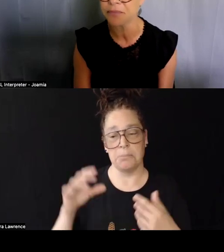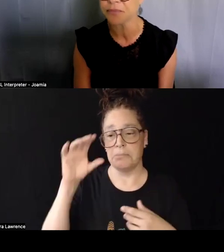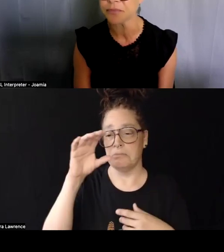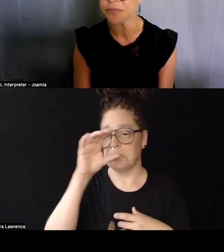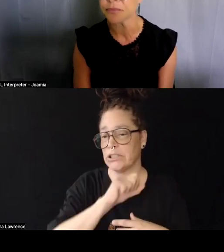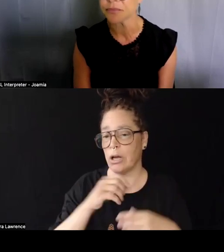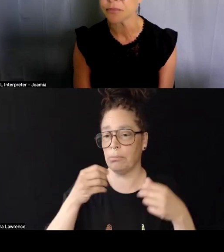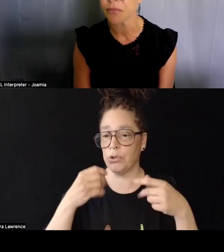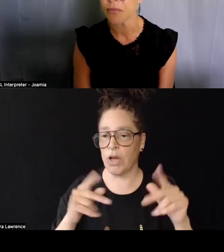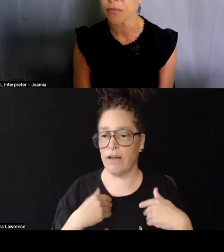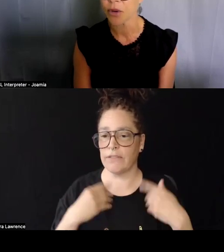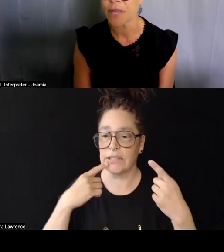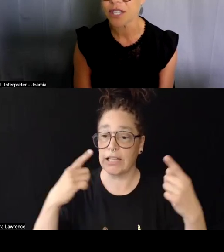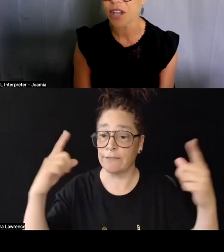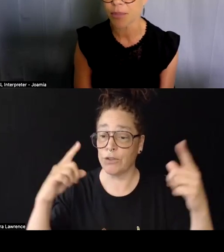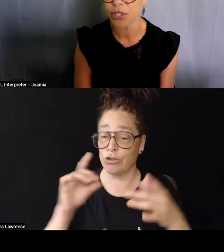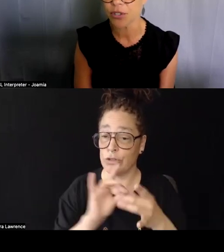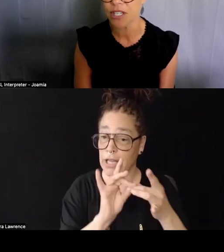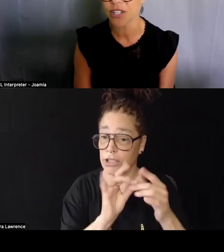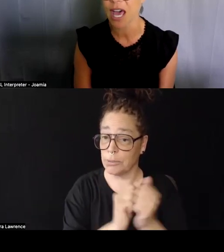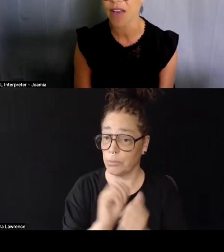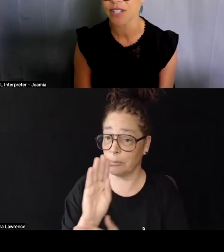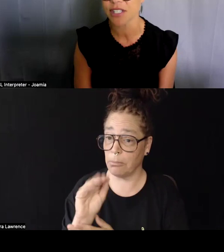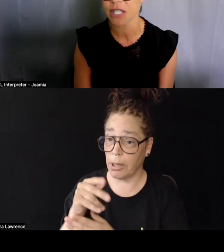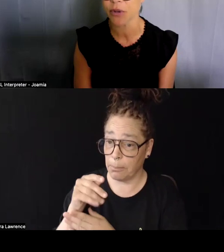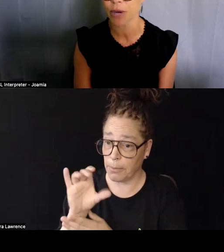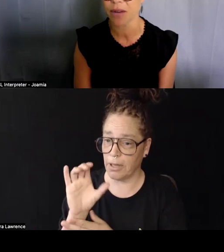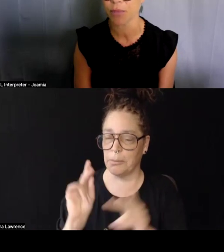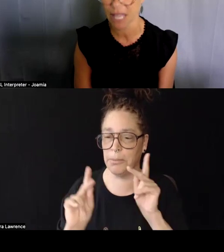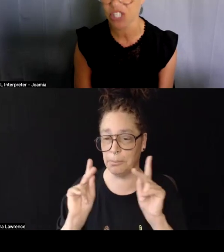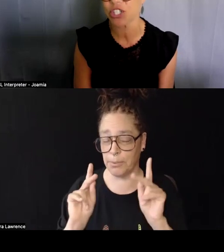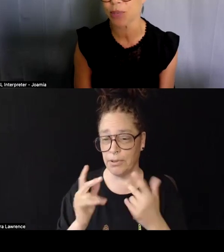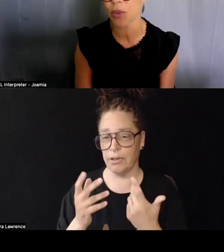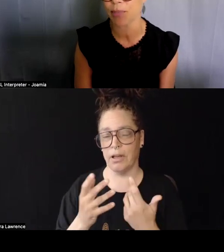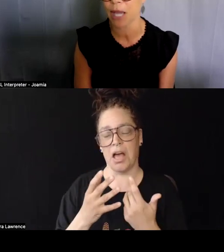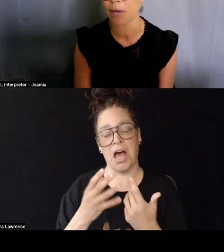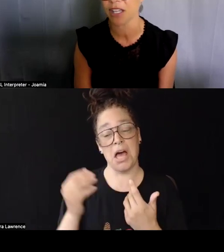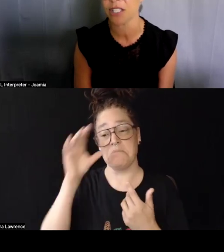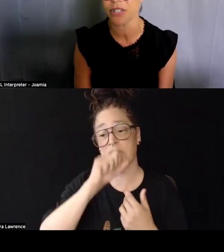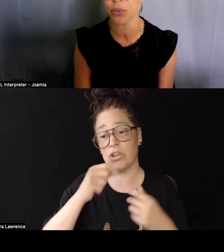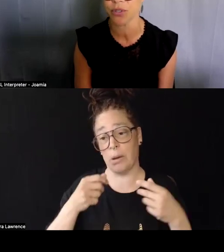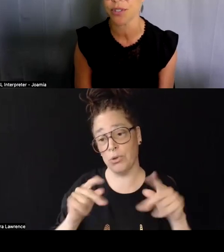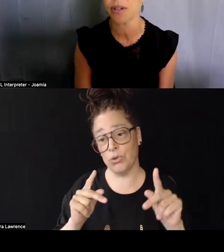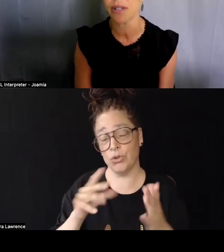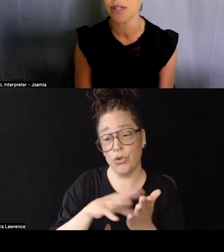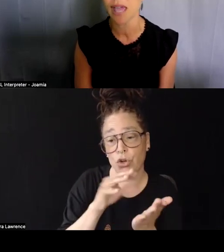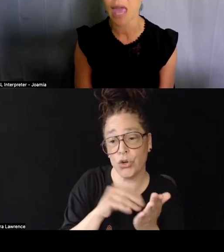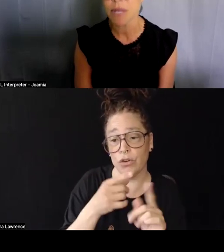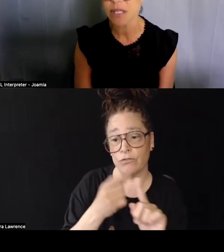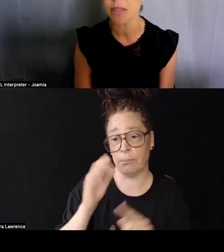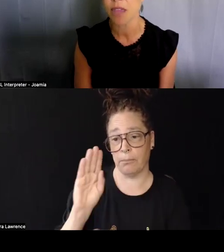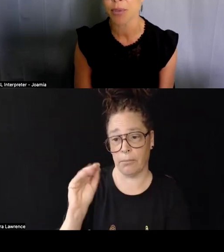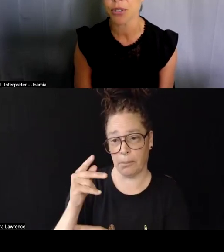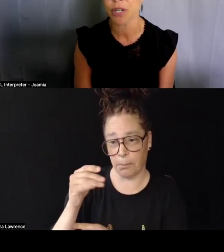people. They're missing opportunities to have successful relationships with BIPOC individuals,